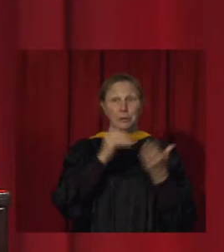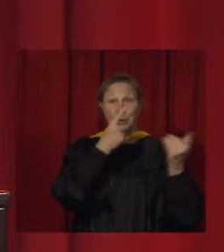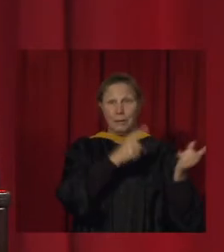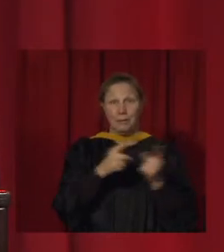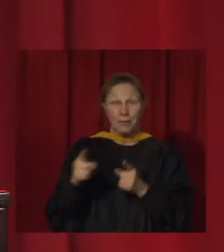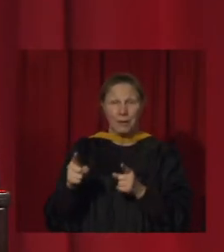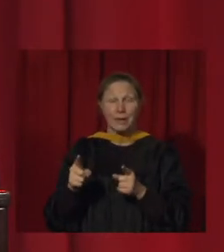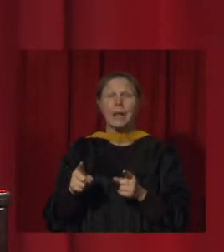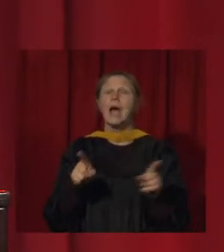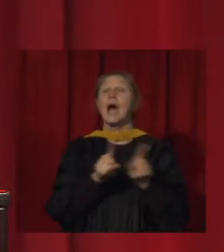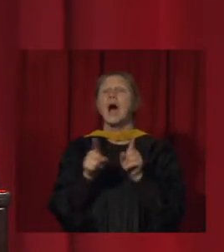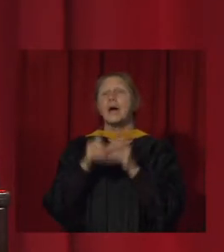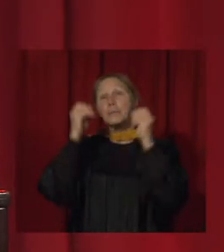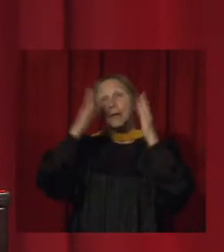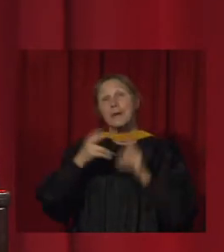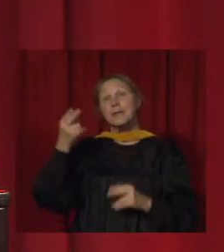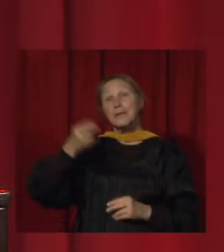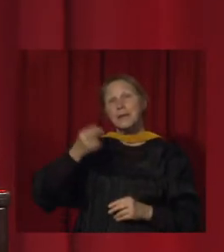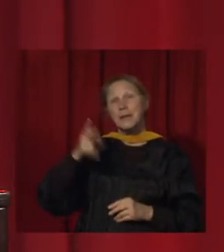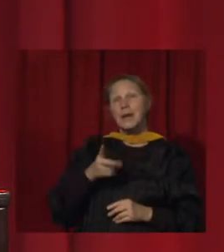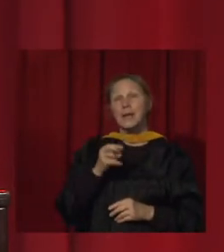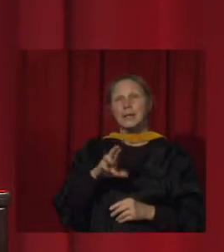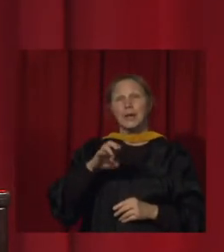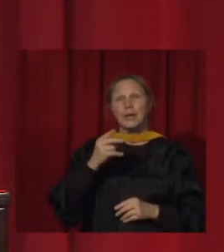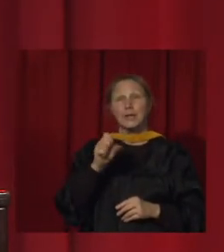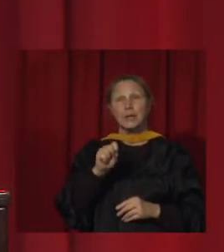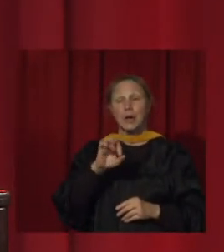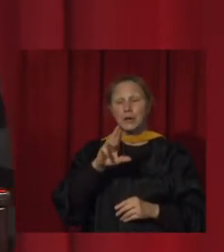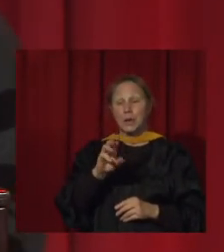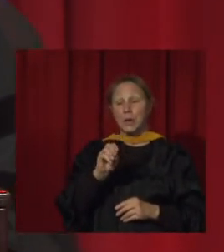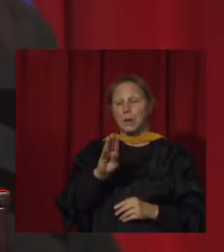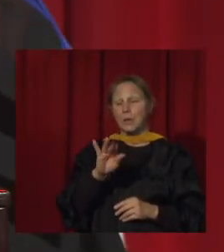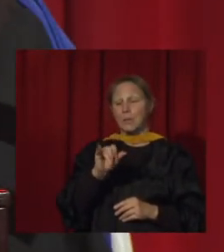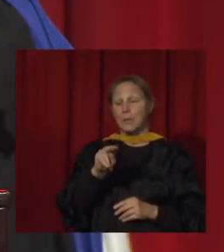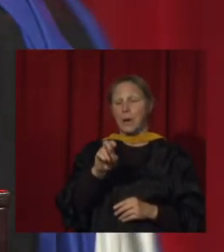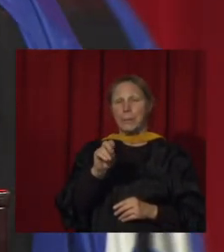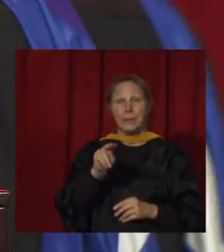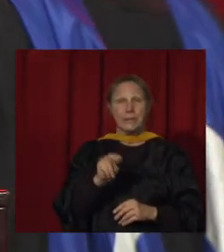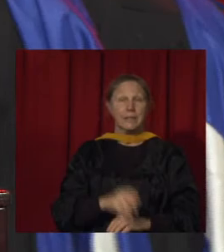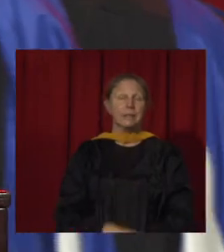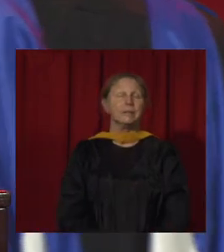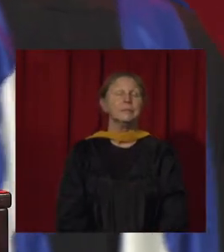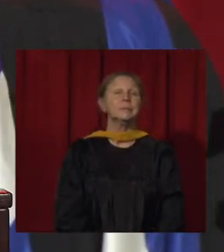Affairs, as well as Professor of History, Dr. Charles Robinson.